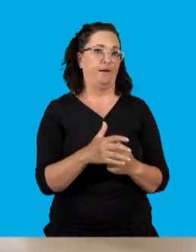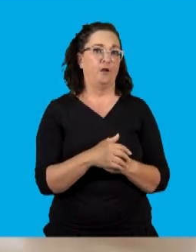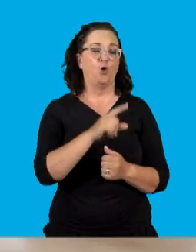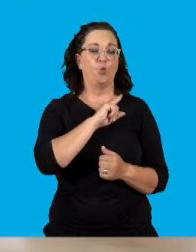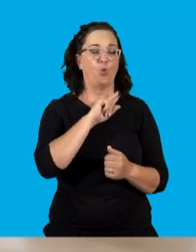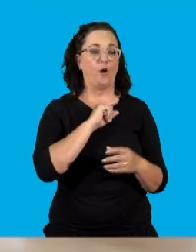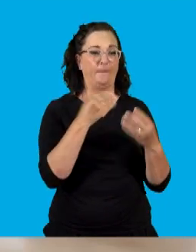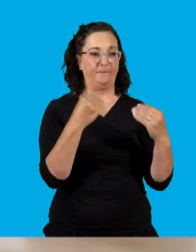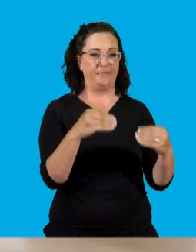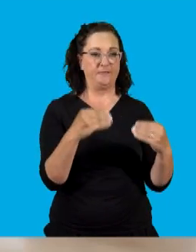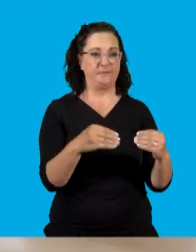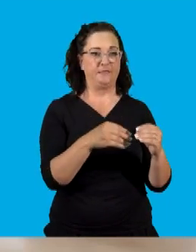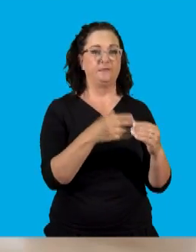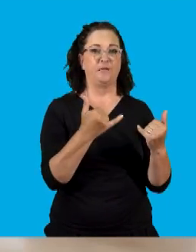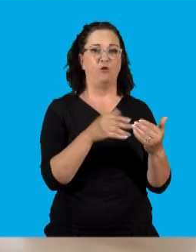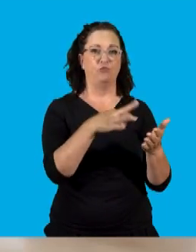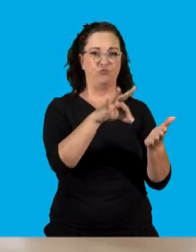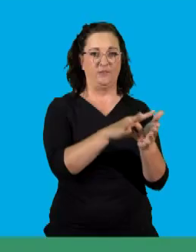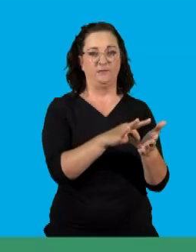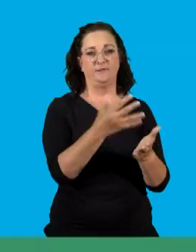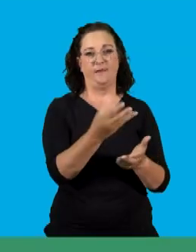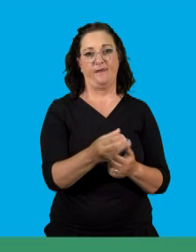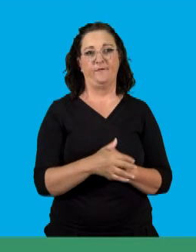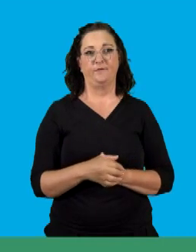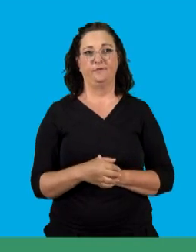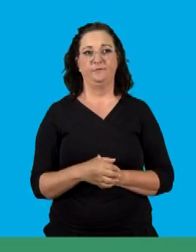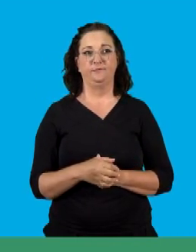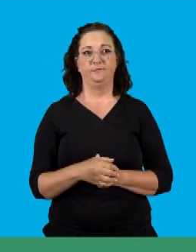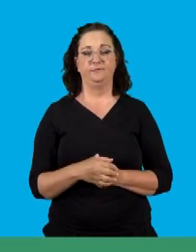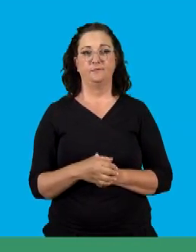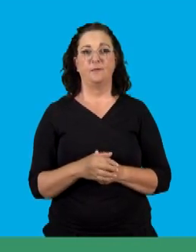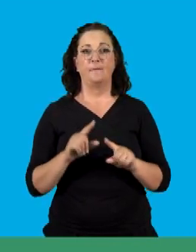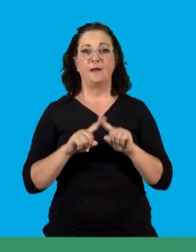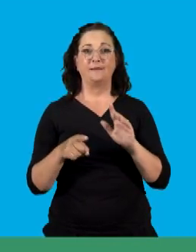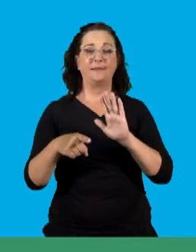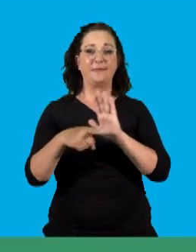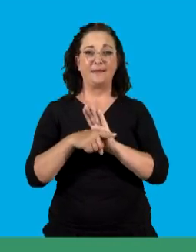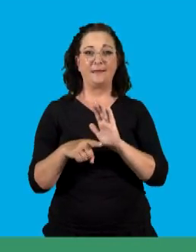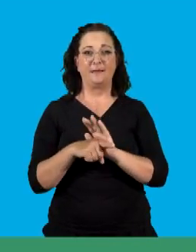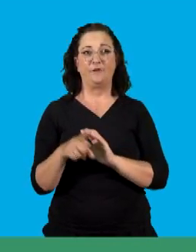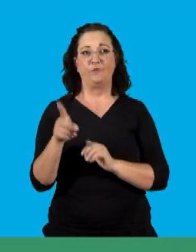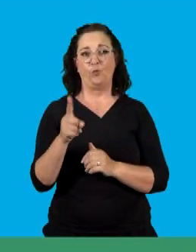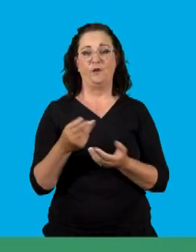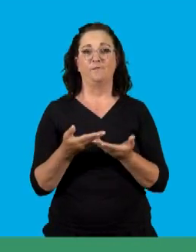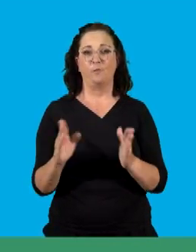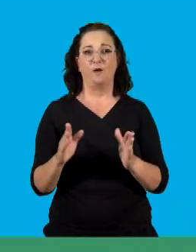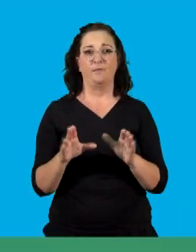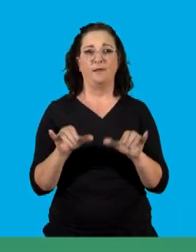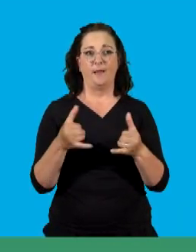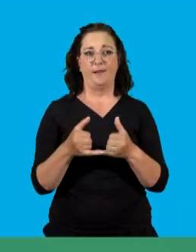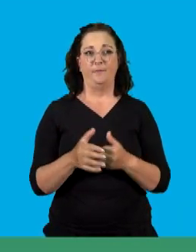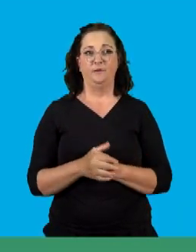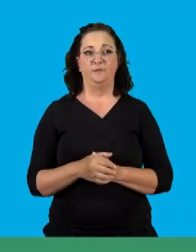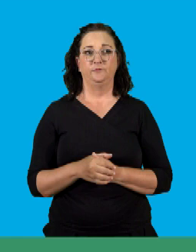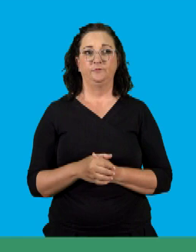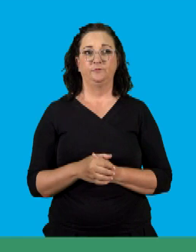the business because the business is registered. Then let's look at the disadvantages of a public company.